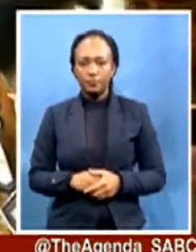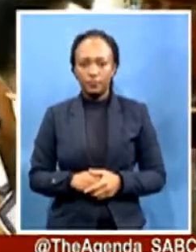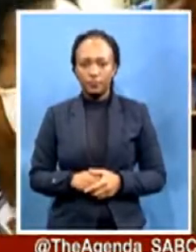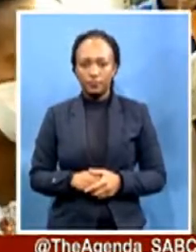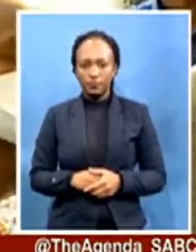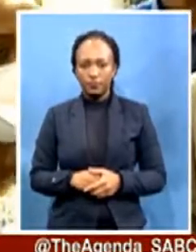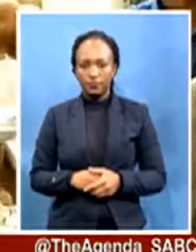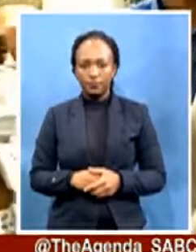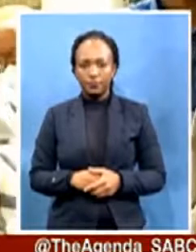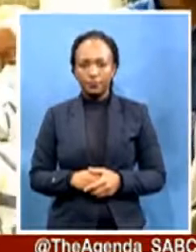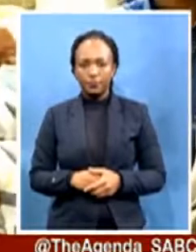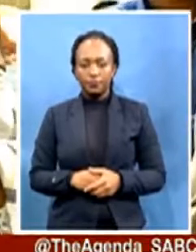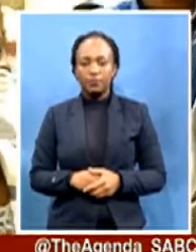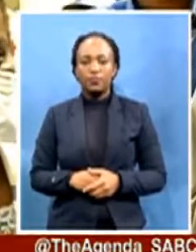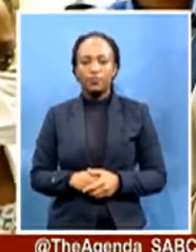MEC,